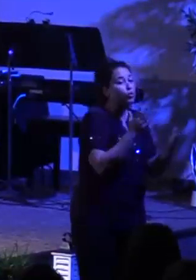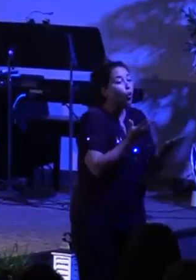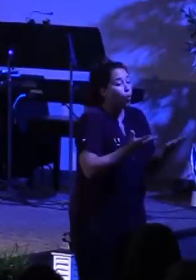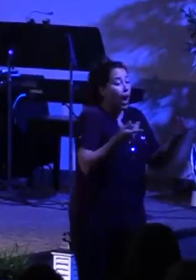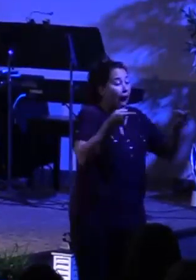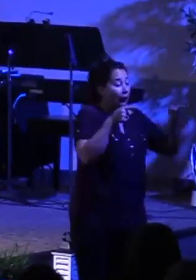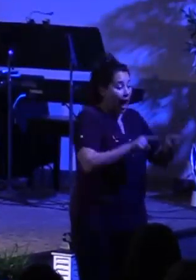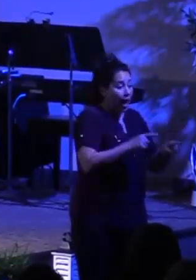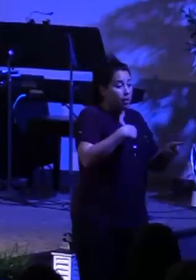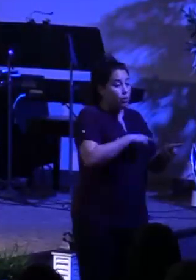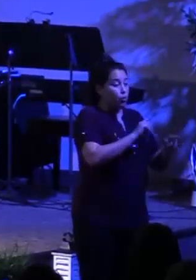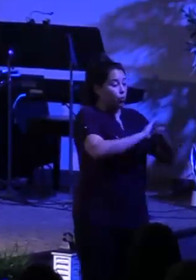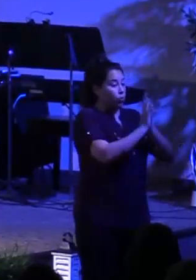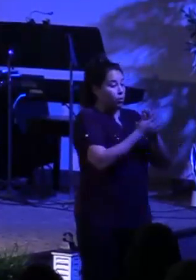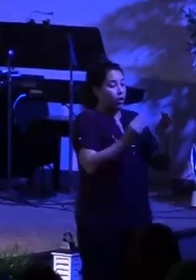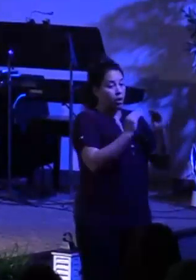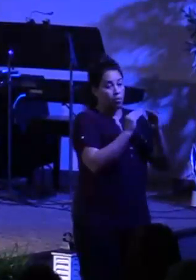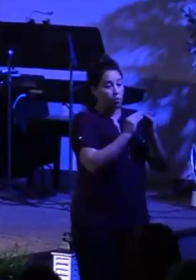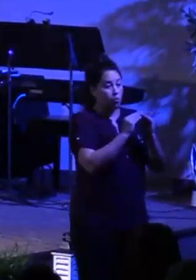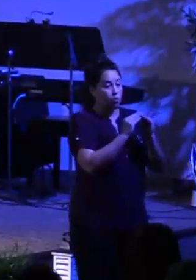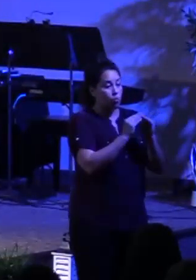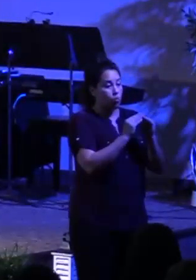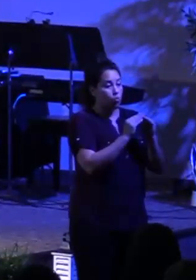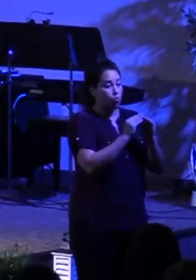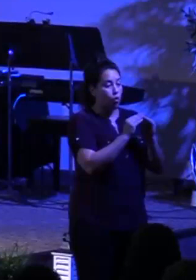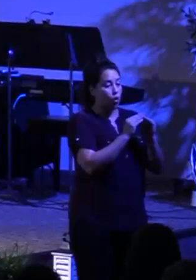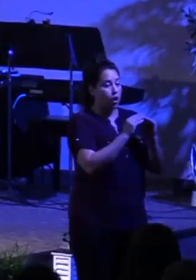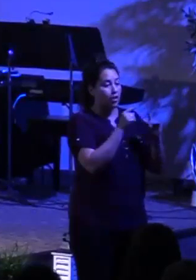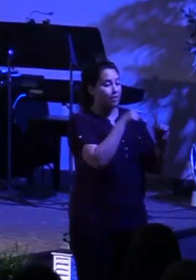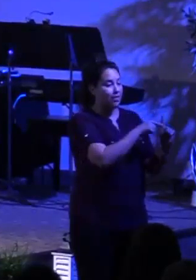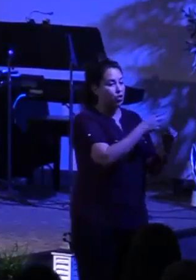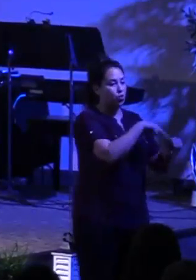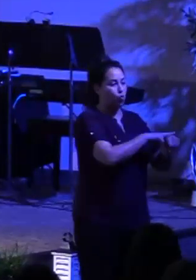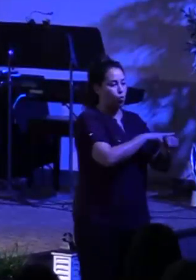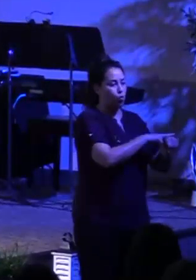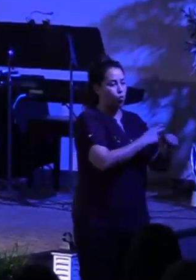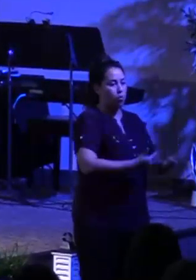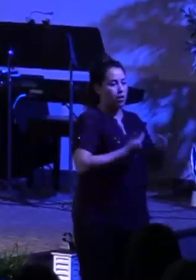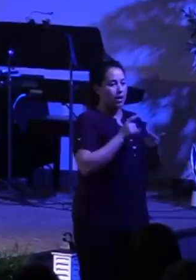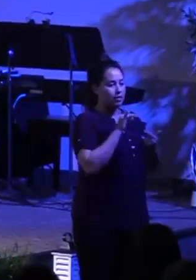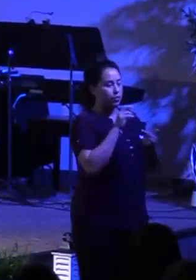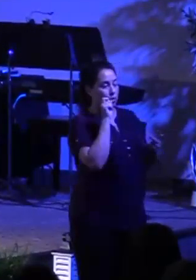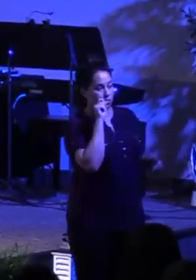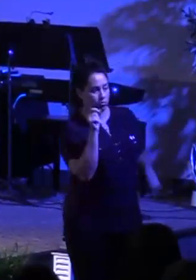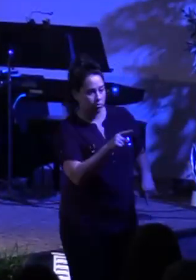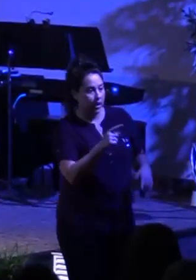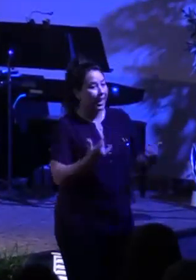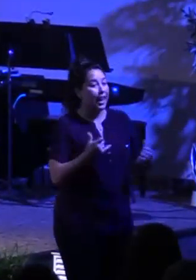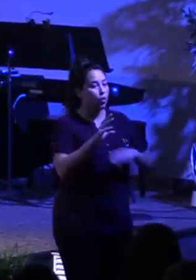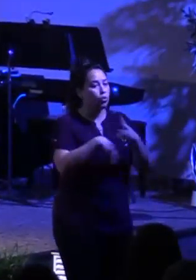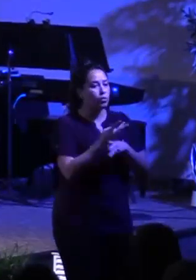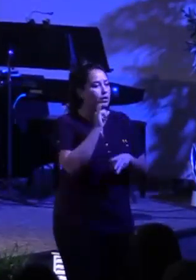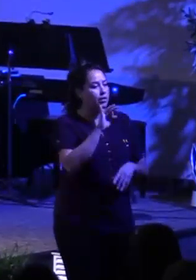we become maladaptive to normal reality. If somebody is not smiling at us in the 21st century